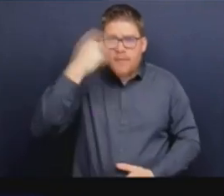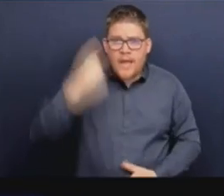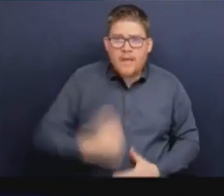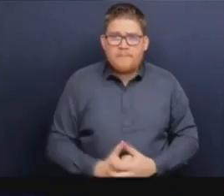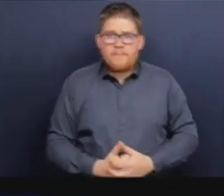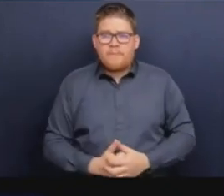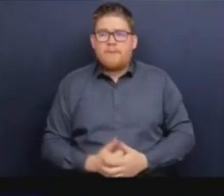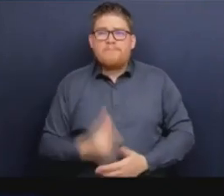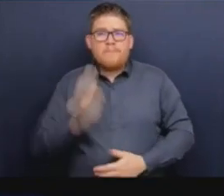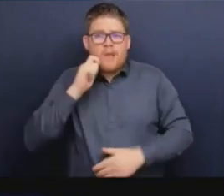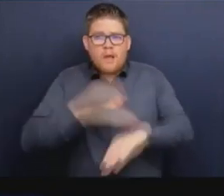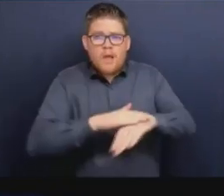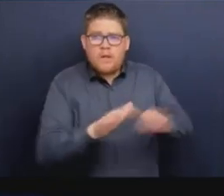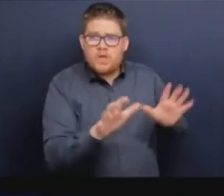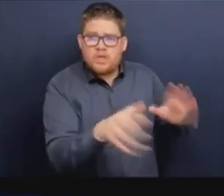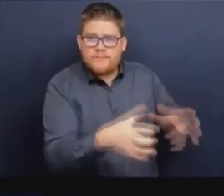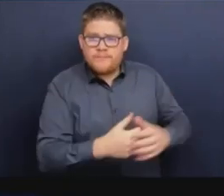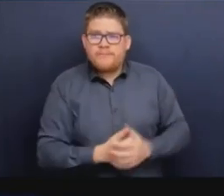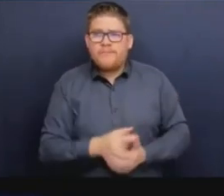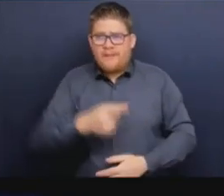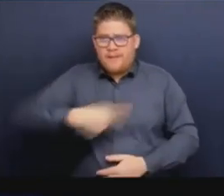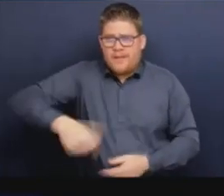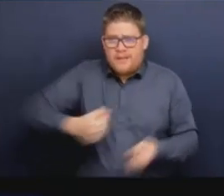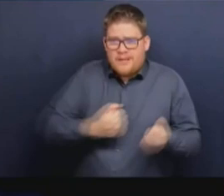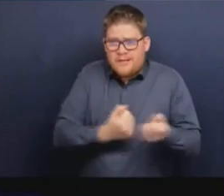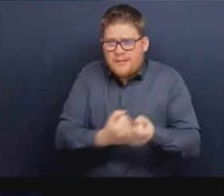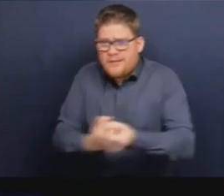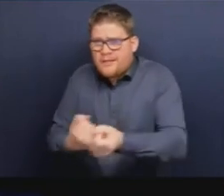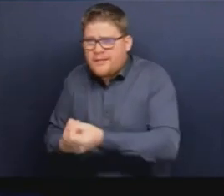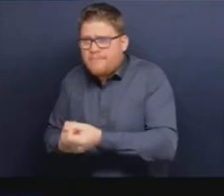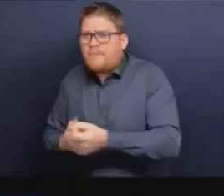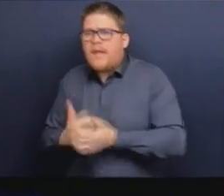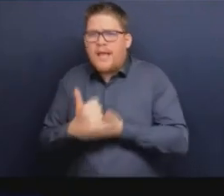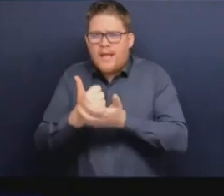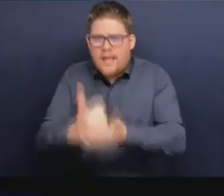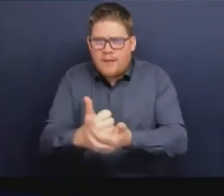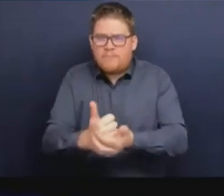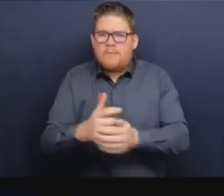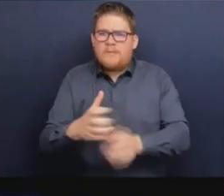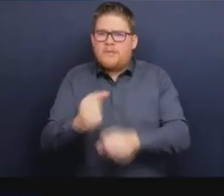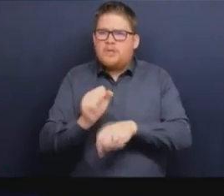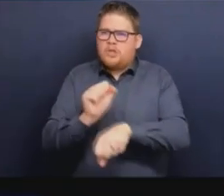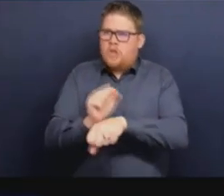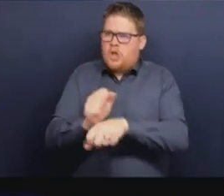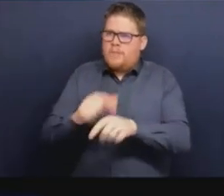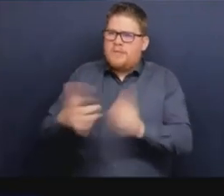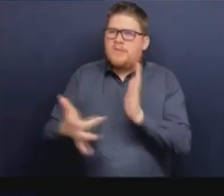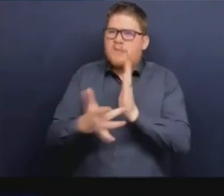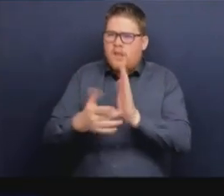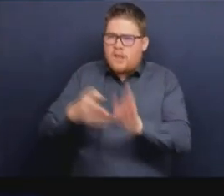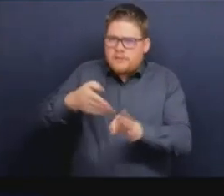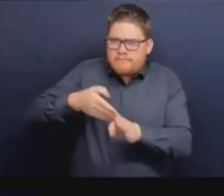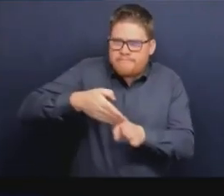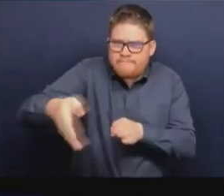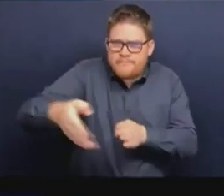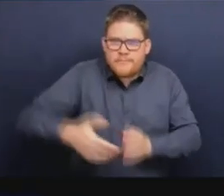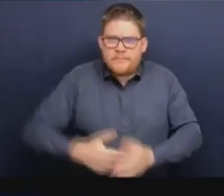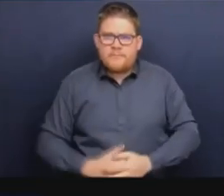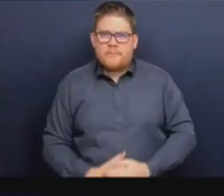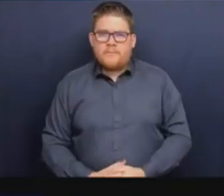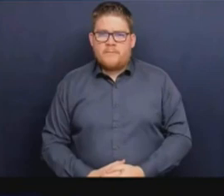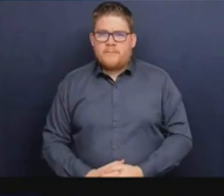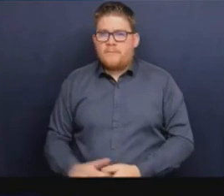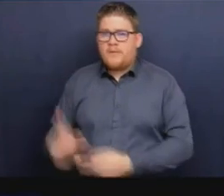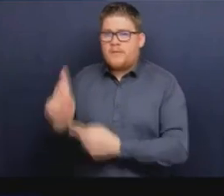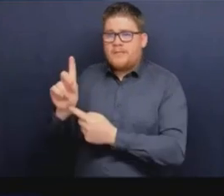We all know that data is a powerful tool to bring about change. And as we roll this legislation out across government